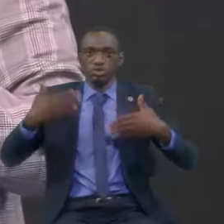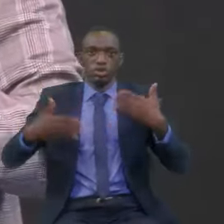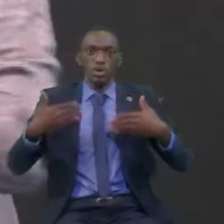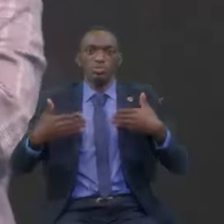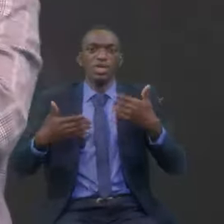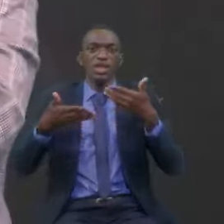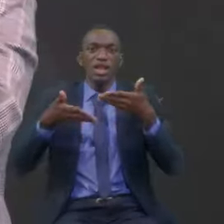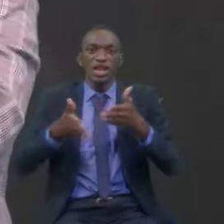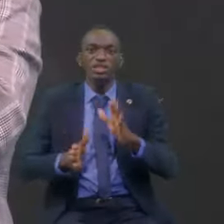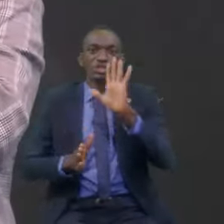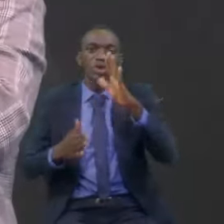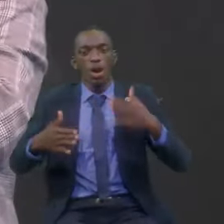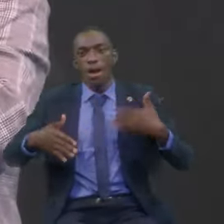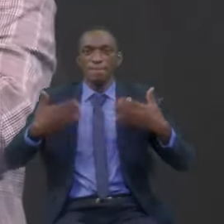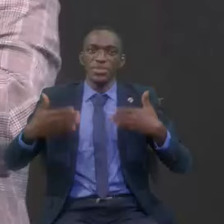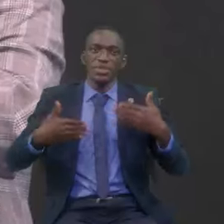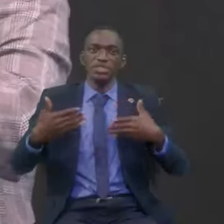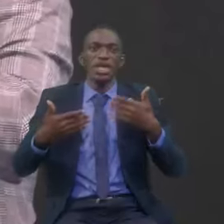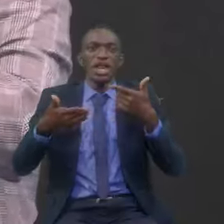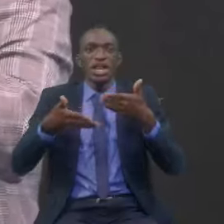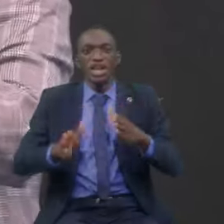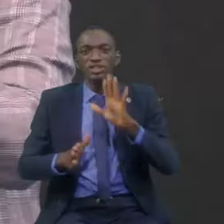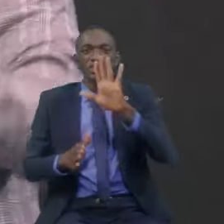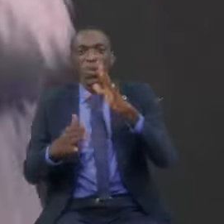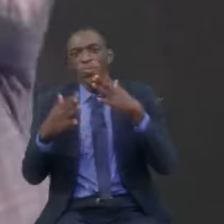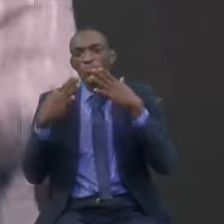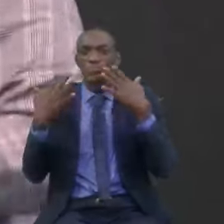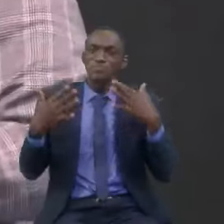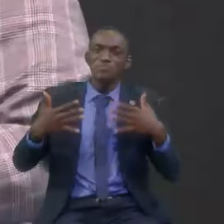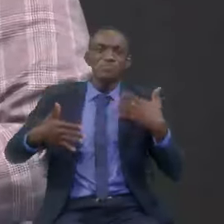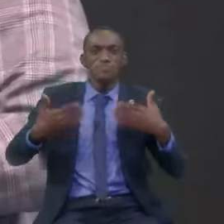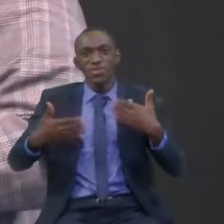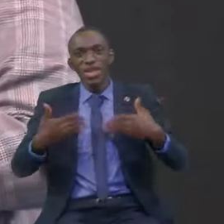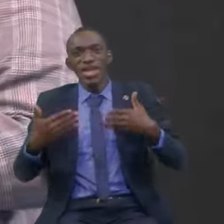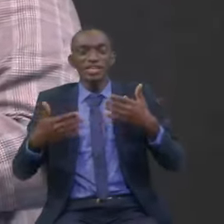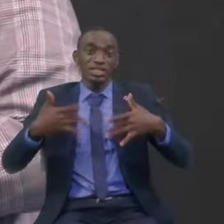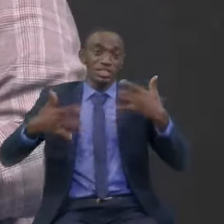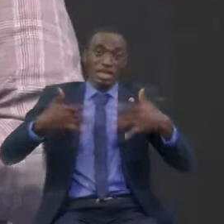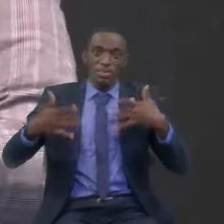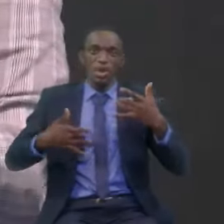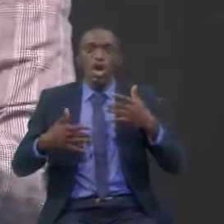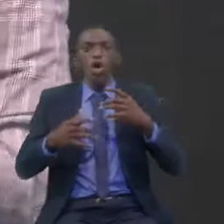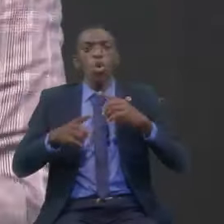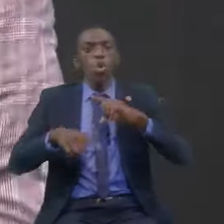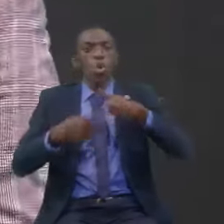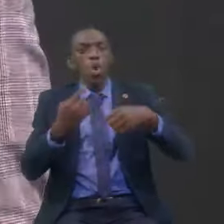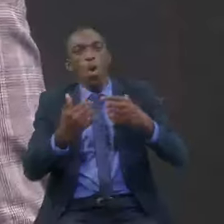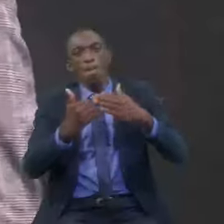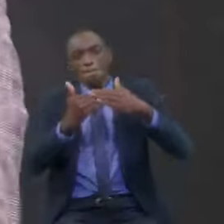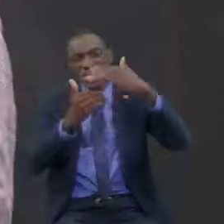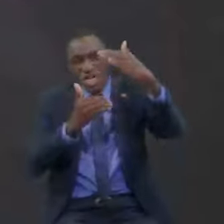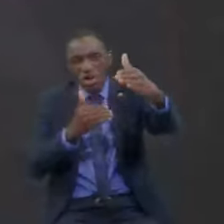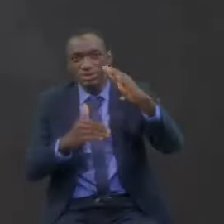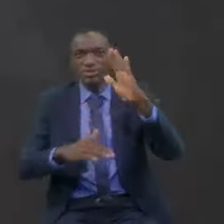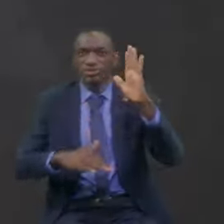happiness, let your cheerfulness, let your excitement go beyond that.